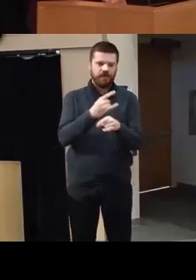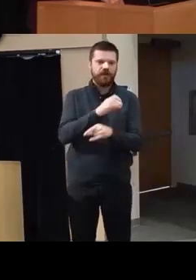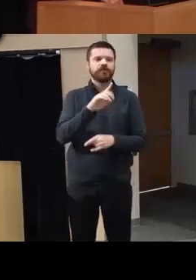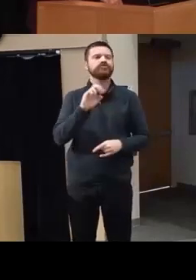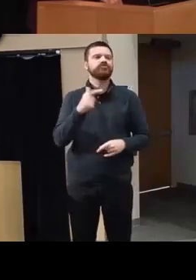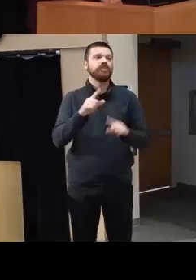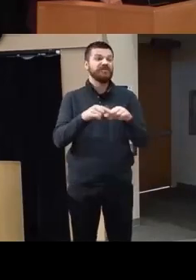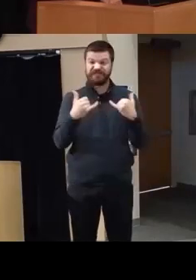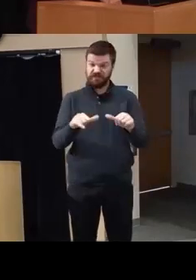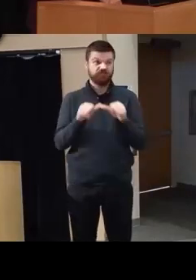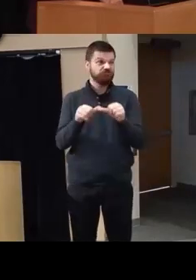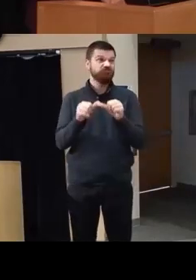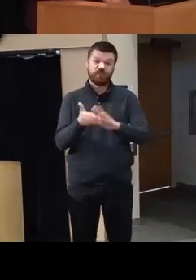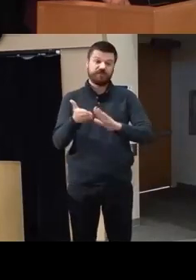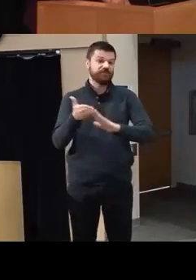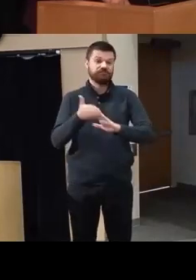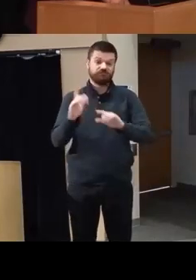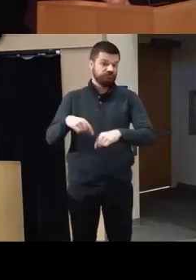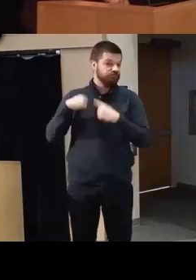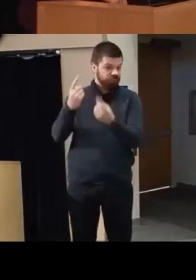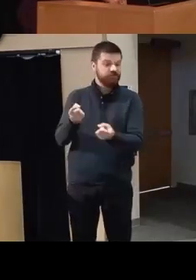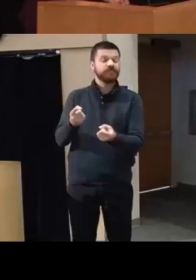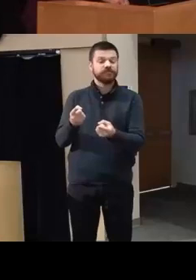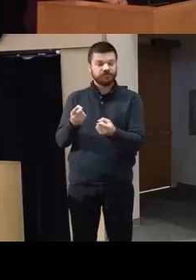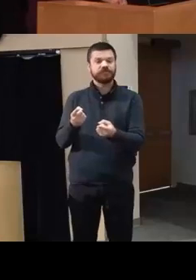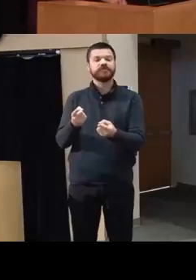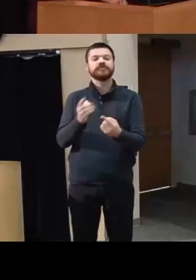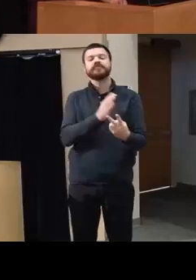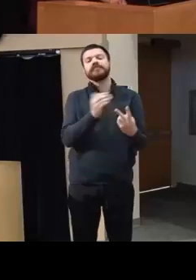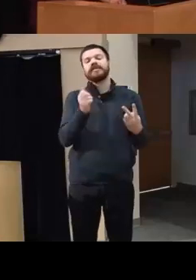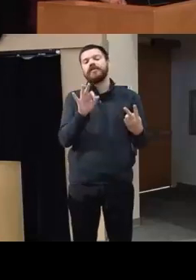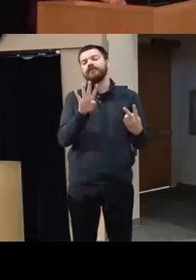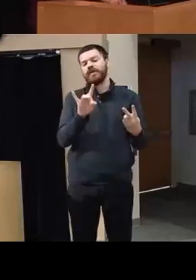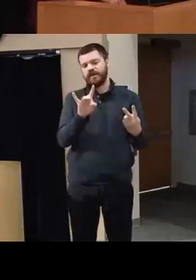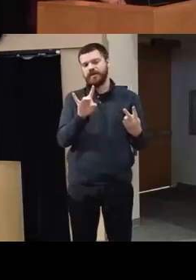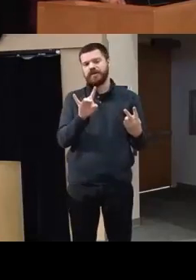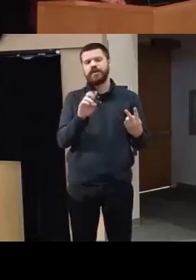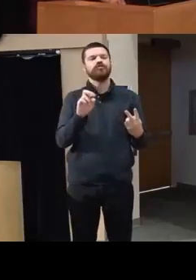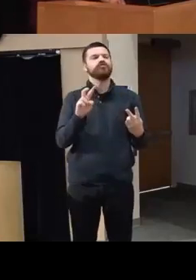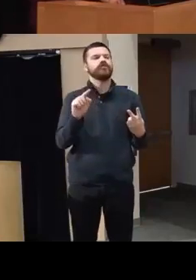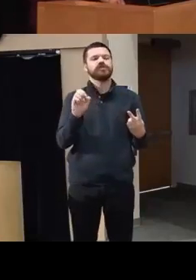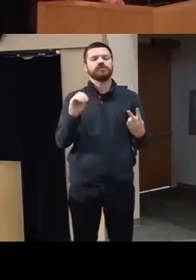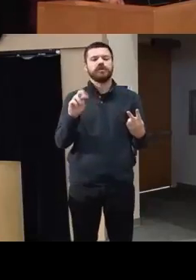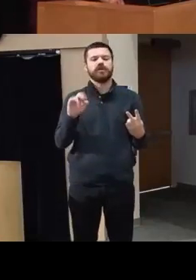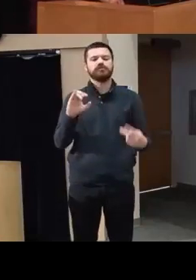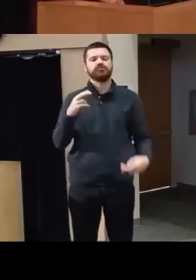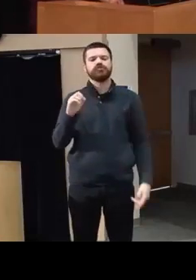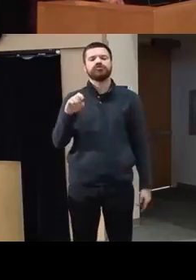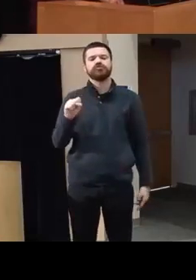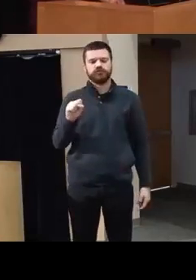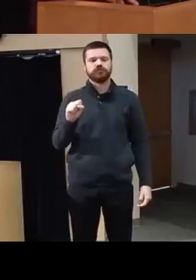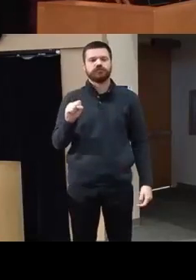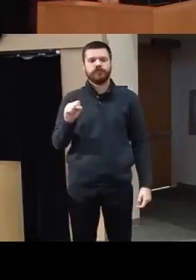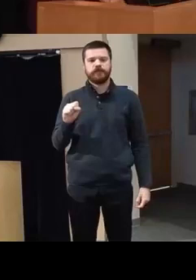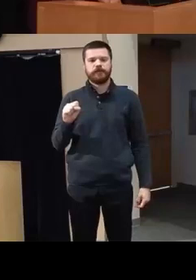That is still going strong. In 1948, we had Reverend Tom Richards